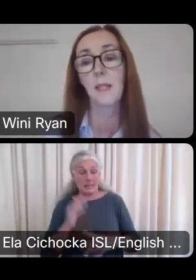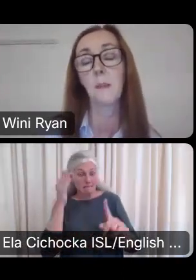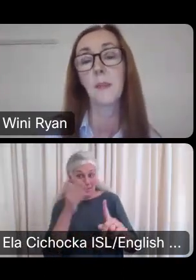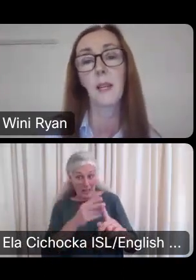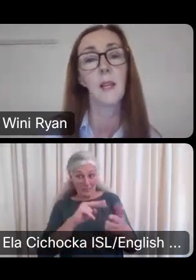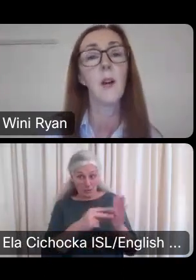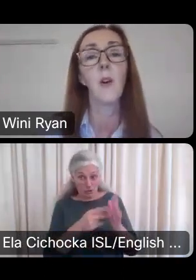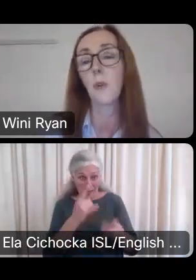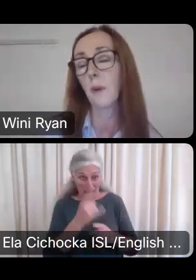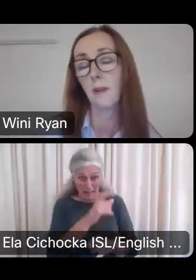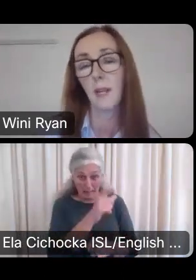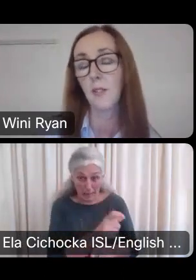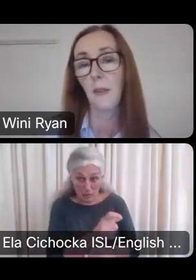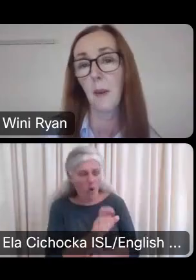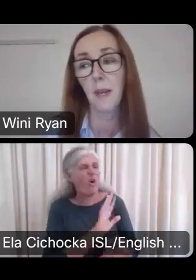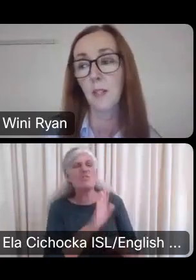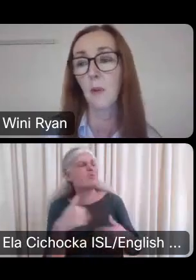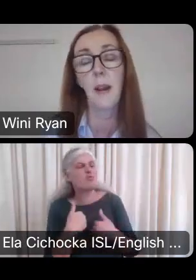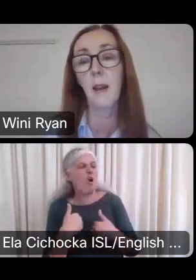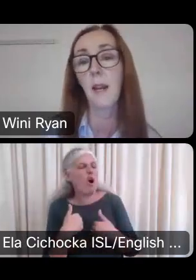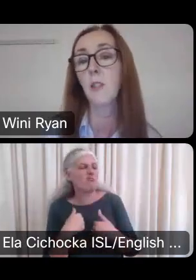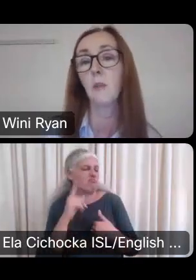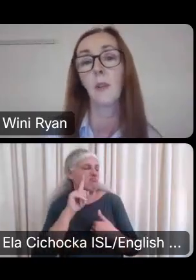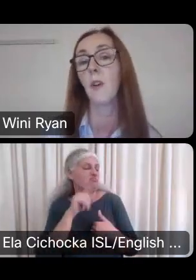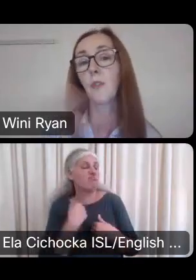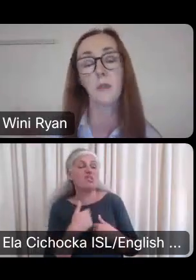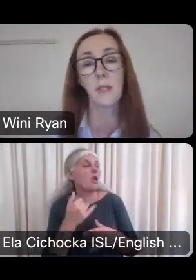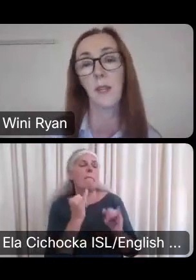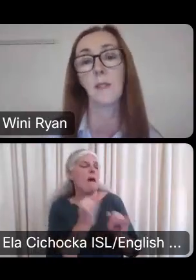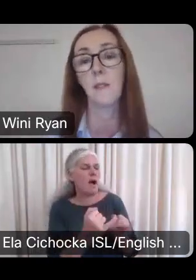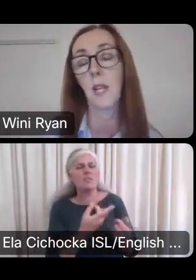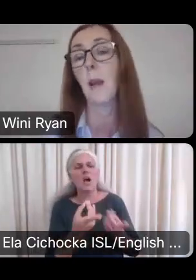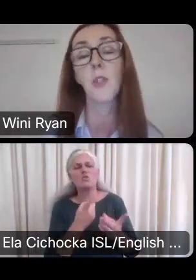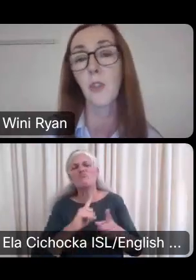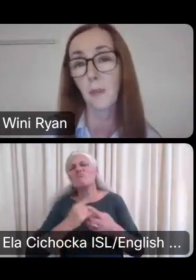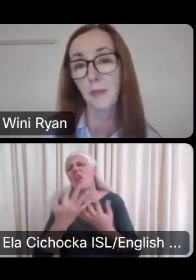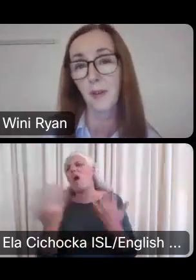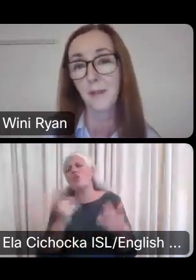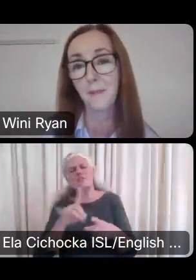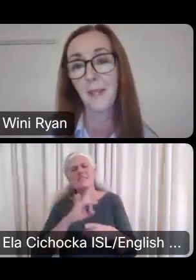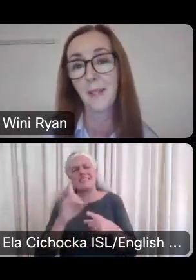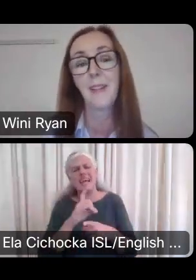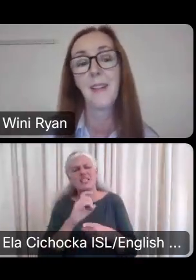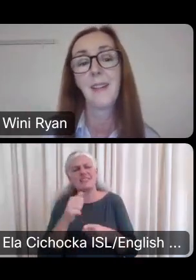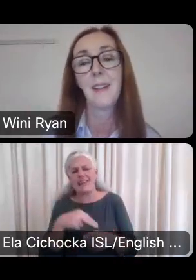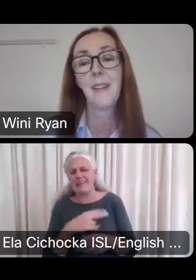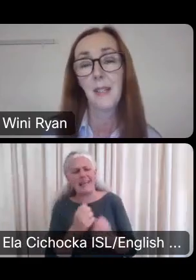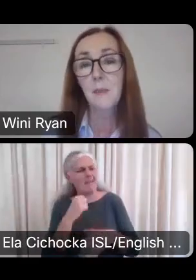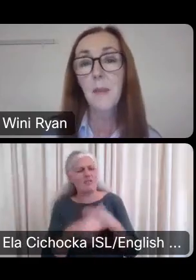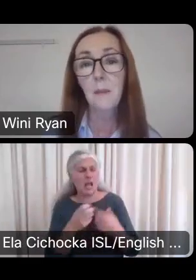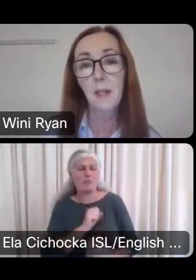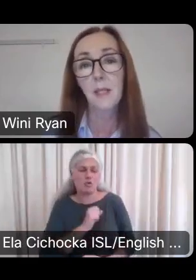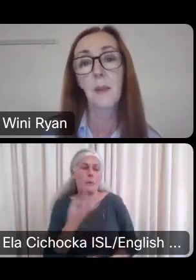say something like, oh, don't worry, it's not that bad. You know, I do hundreds of these scans every day. I'm sure you'll be fine.